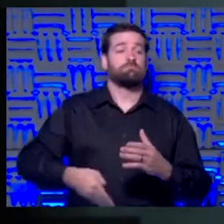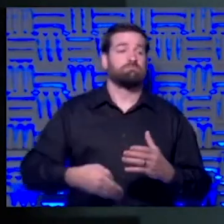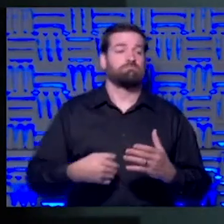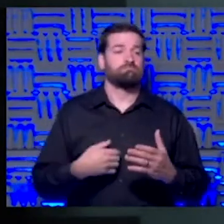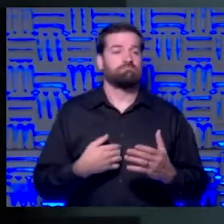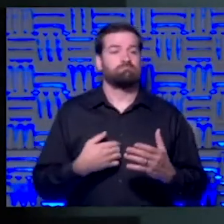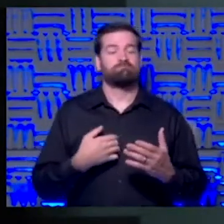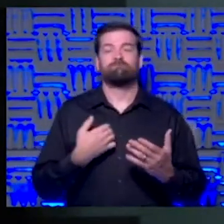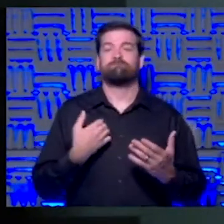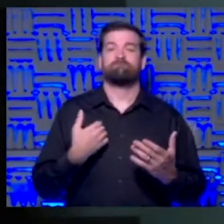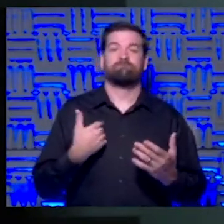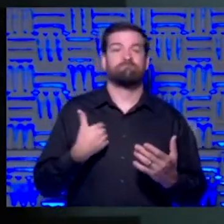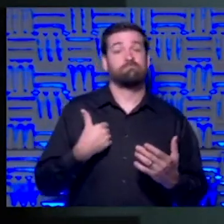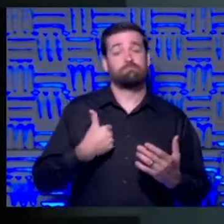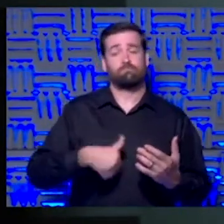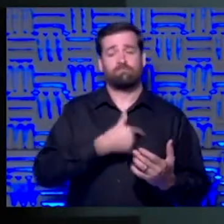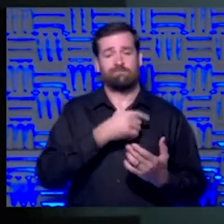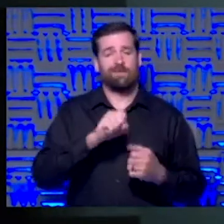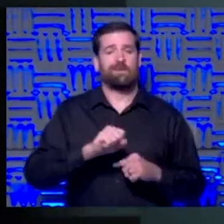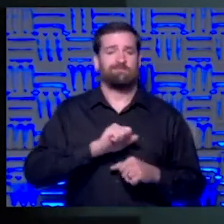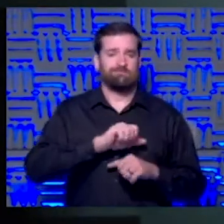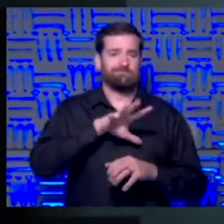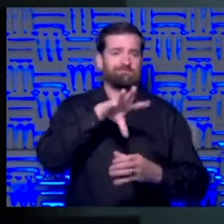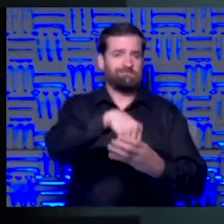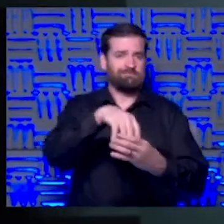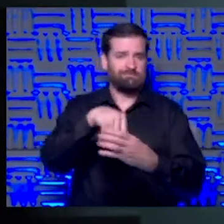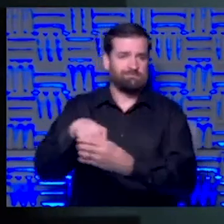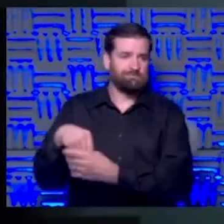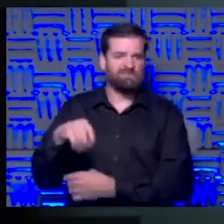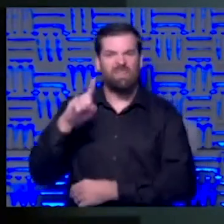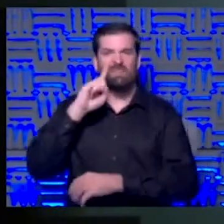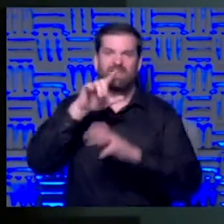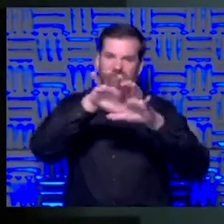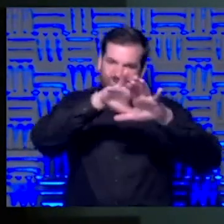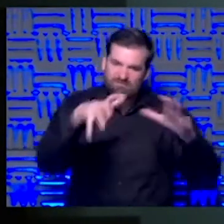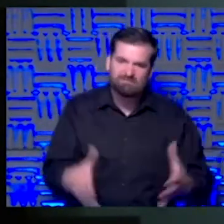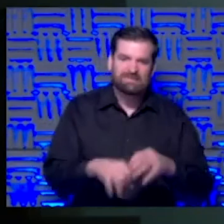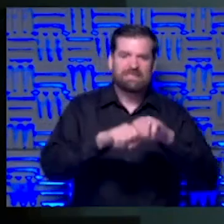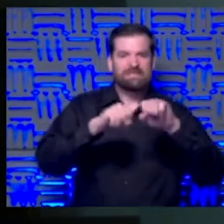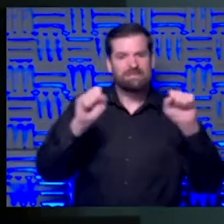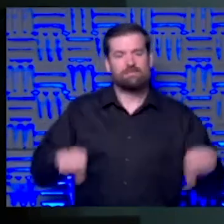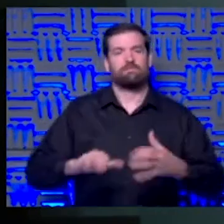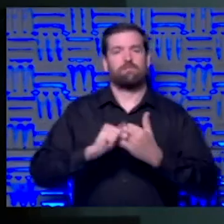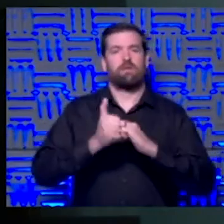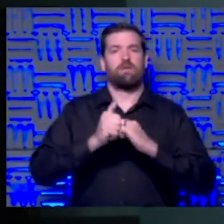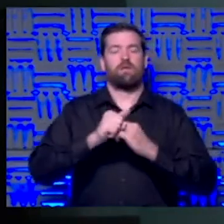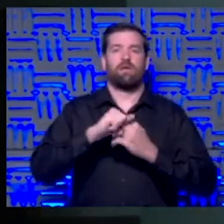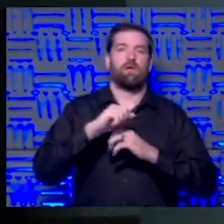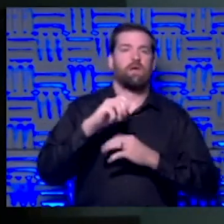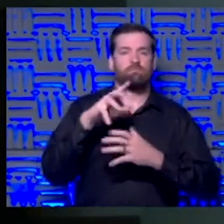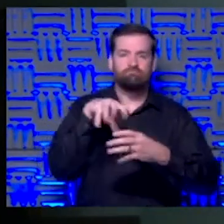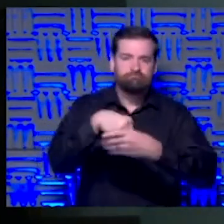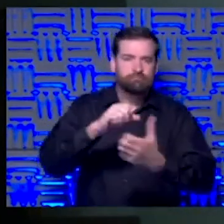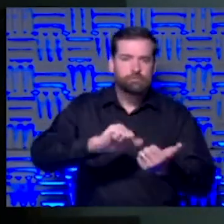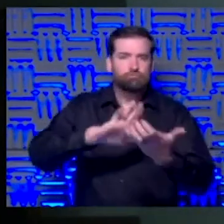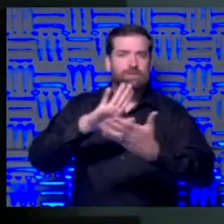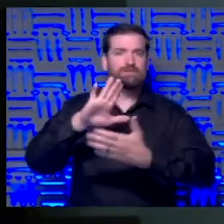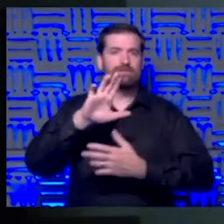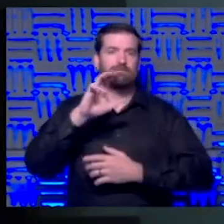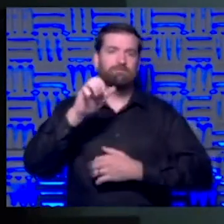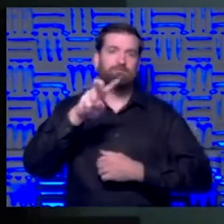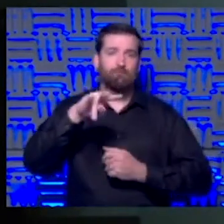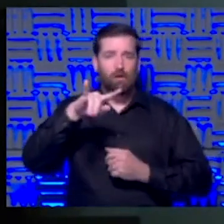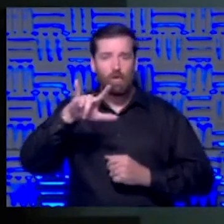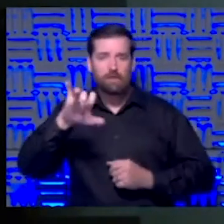all have to contribute to really being able to think systemically about how we can contribute to addressing violence as well